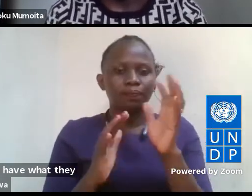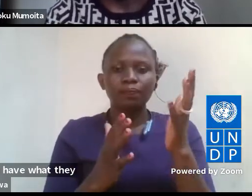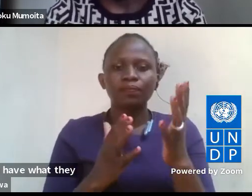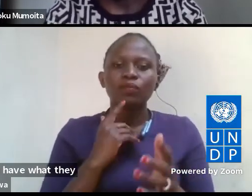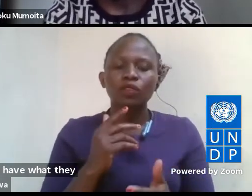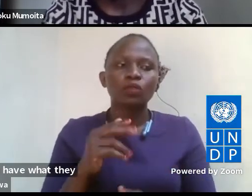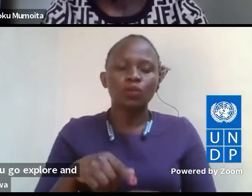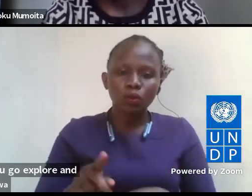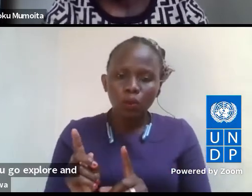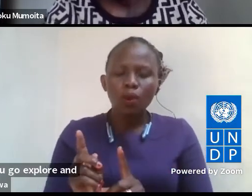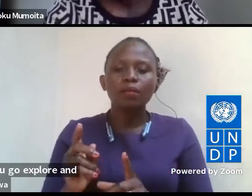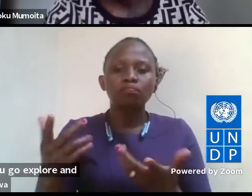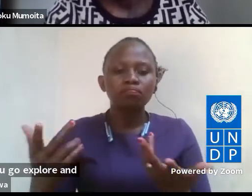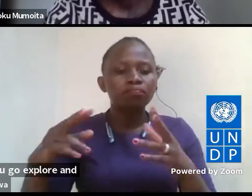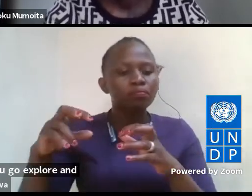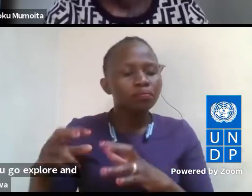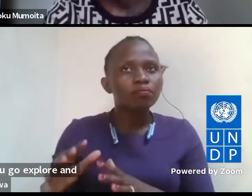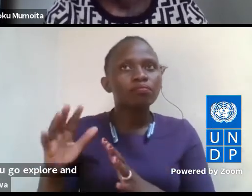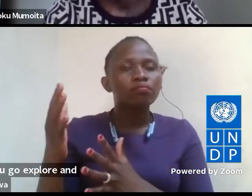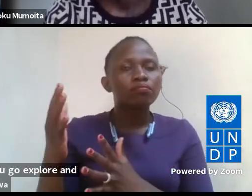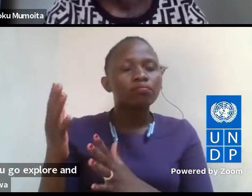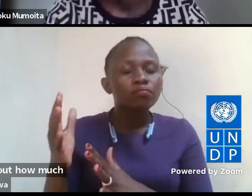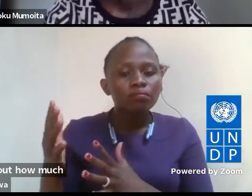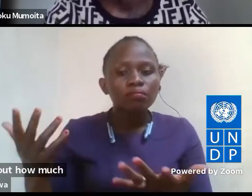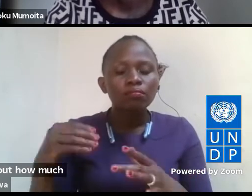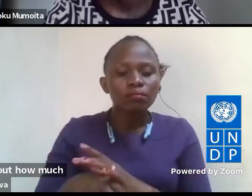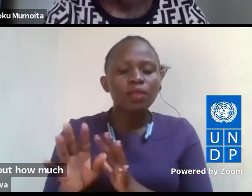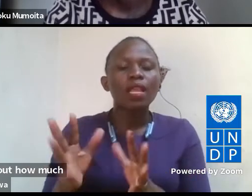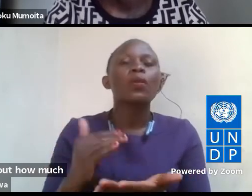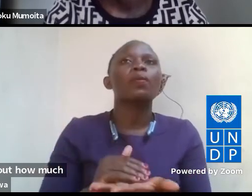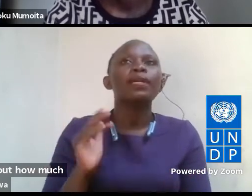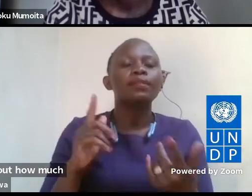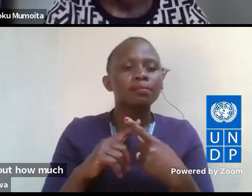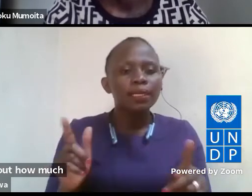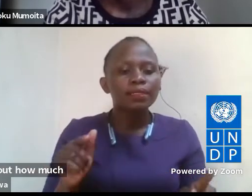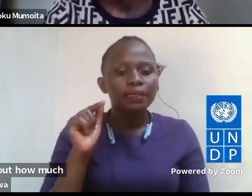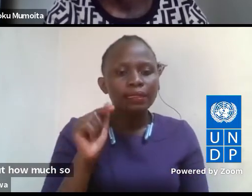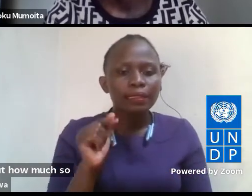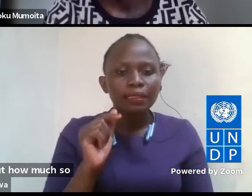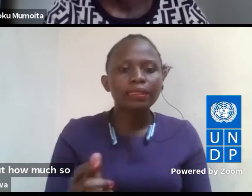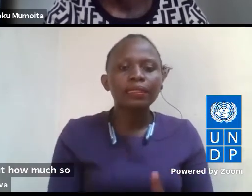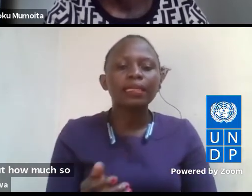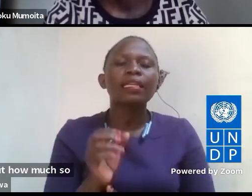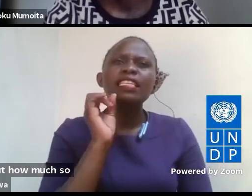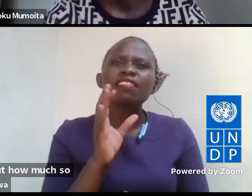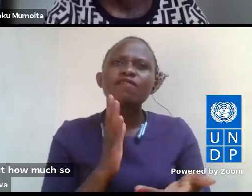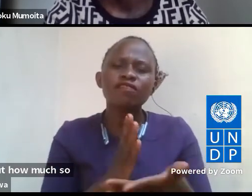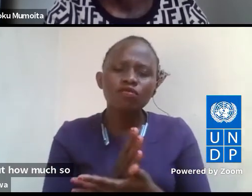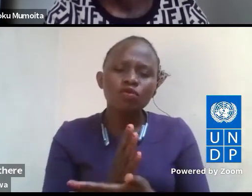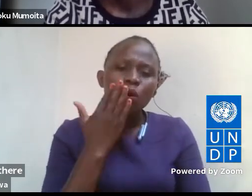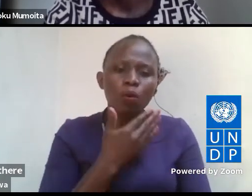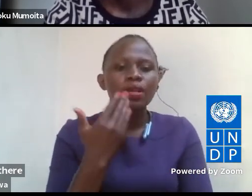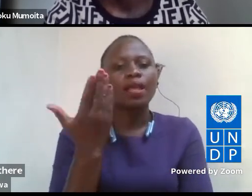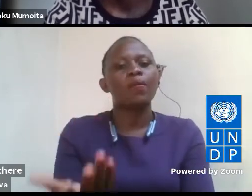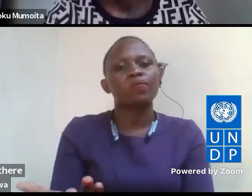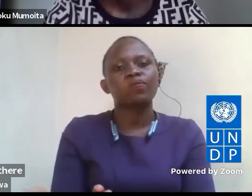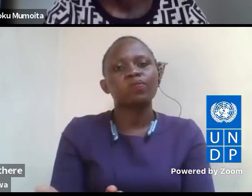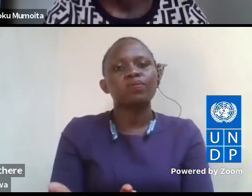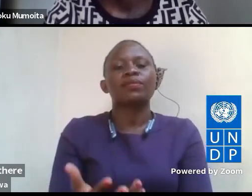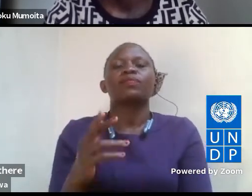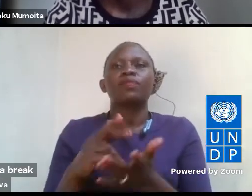then you appraise the field to find out how much. So exploration is to find out if there is indeed oil. Then you go and appraise to find